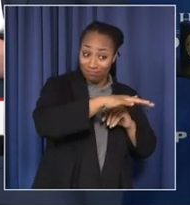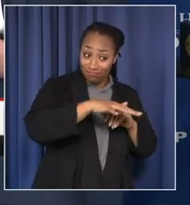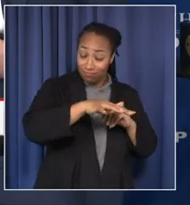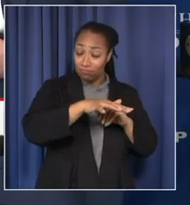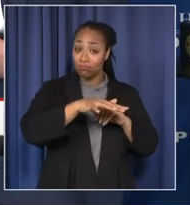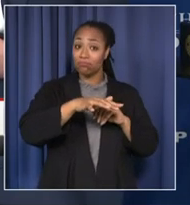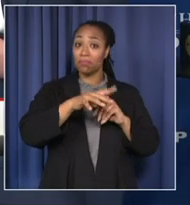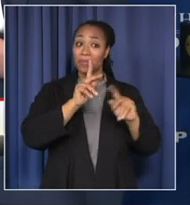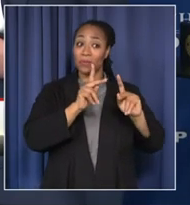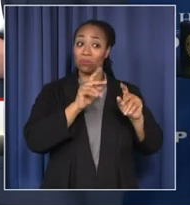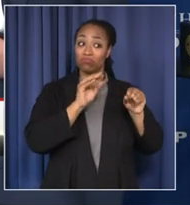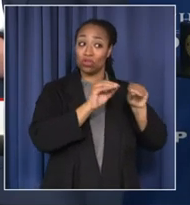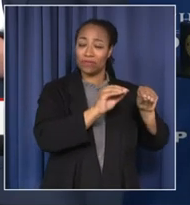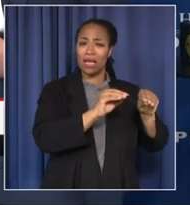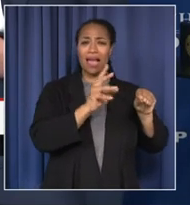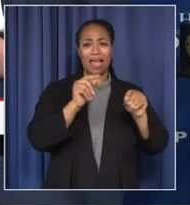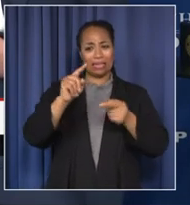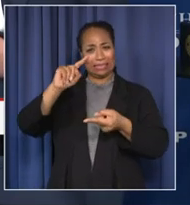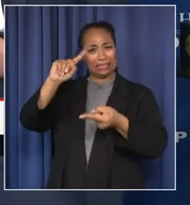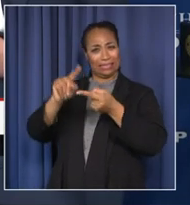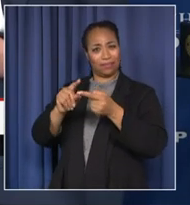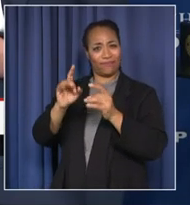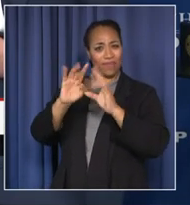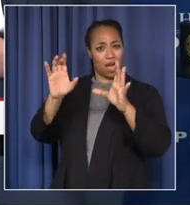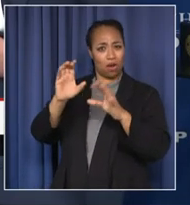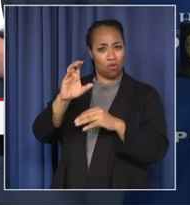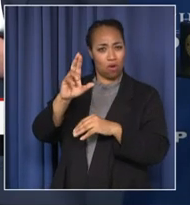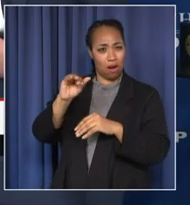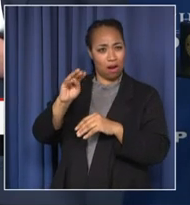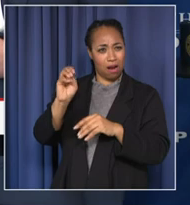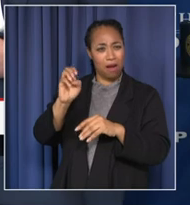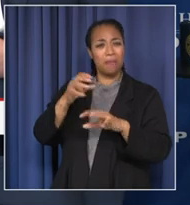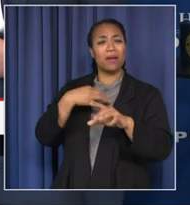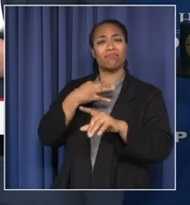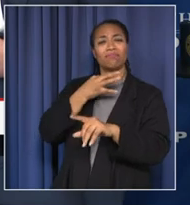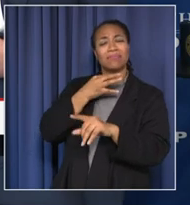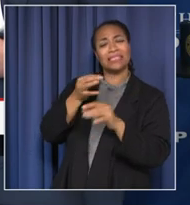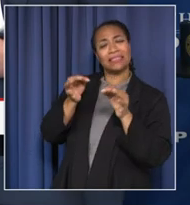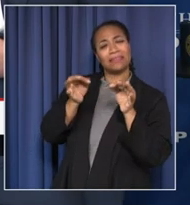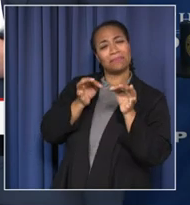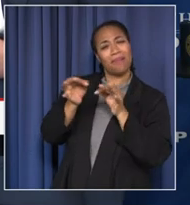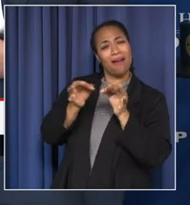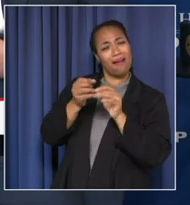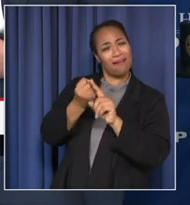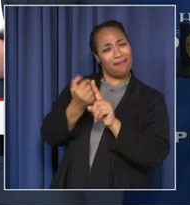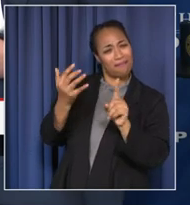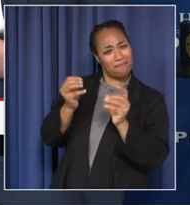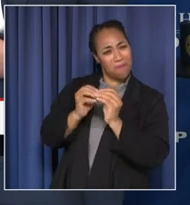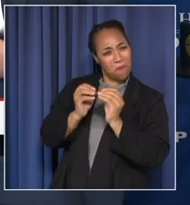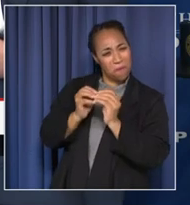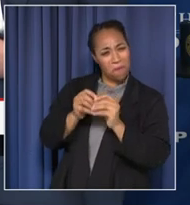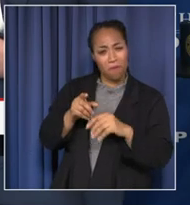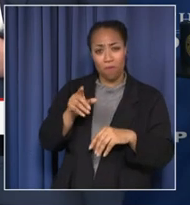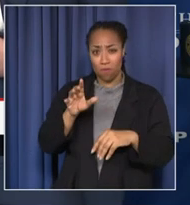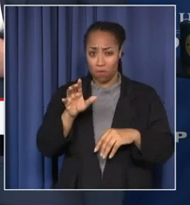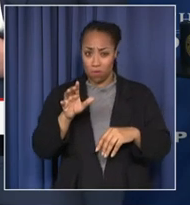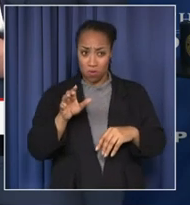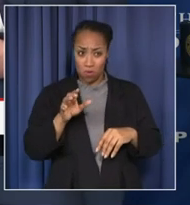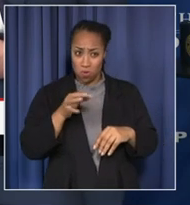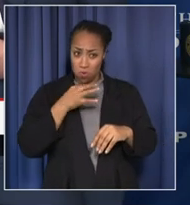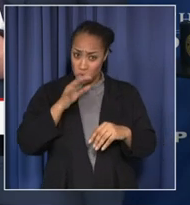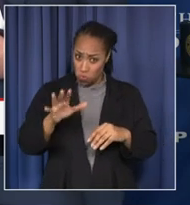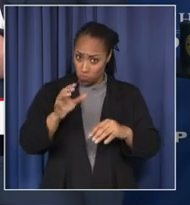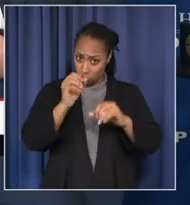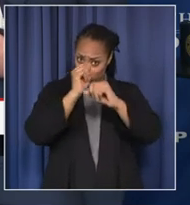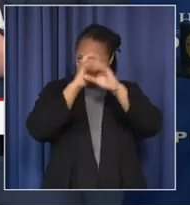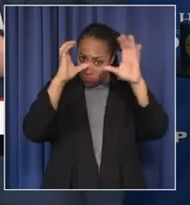core issue for this city? And can you assess for us where things stand in terms of reaching your goals for housing in the district and what else still needs to